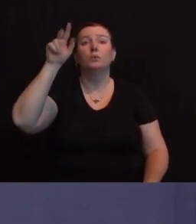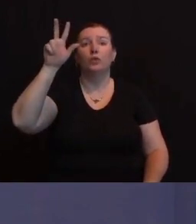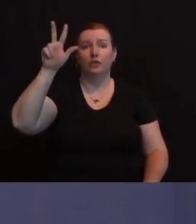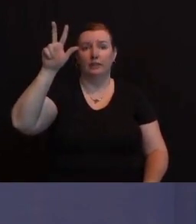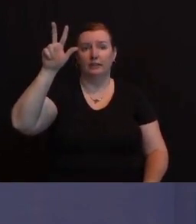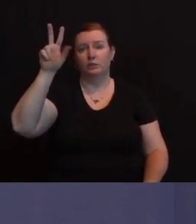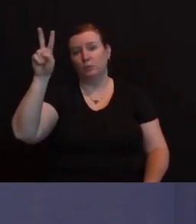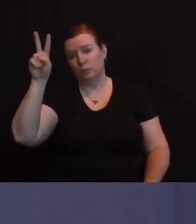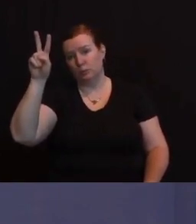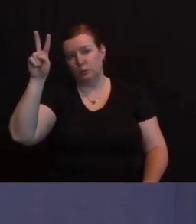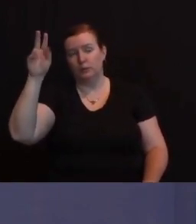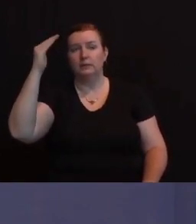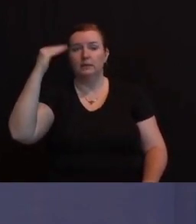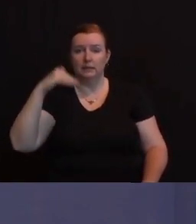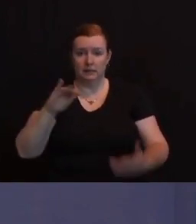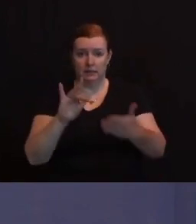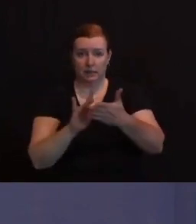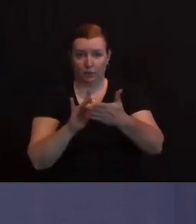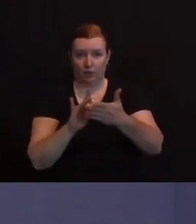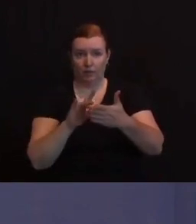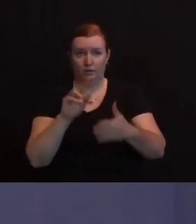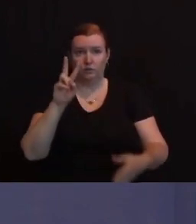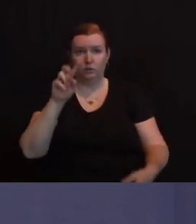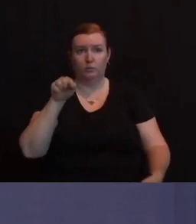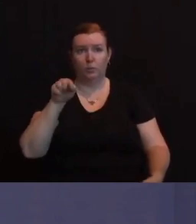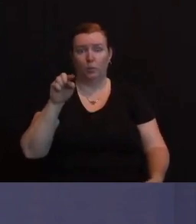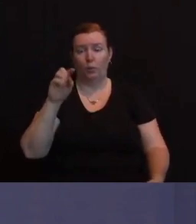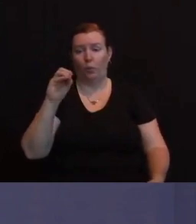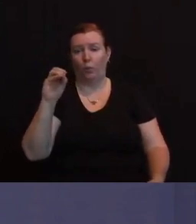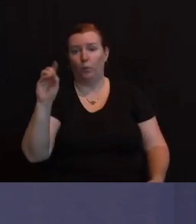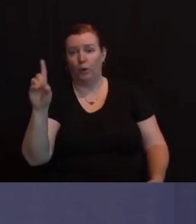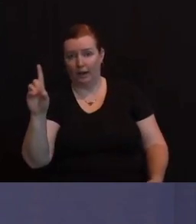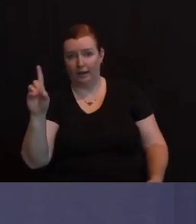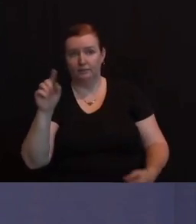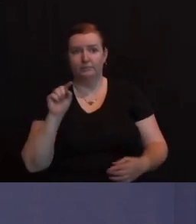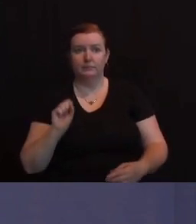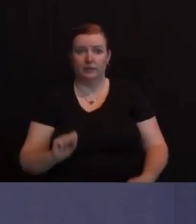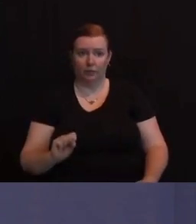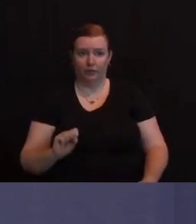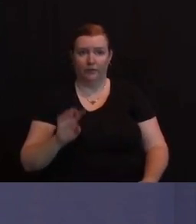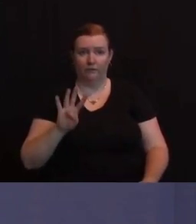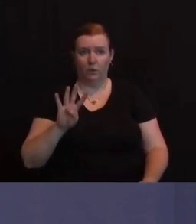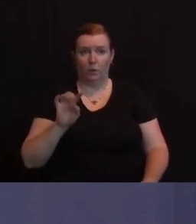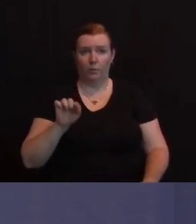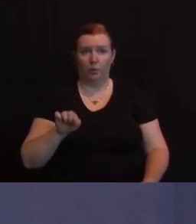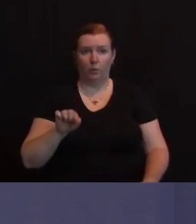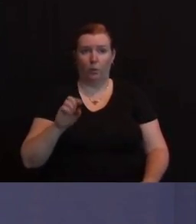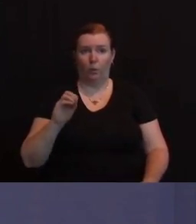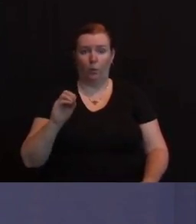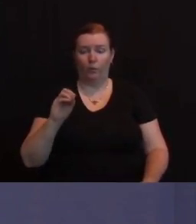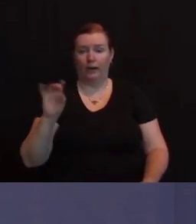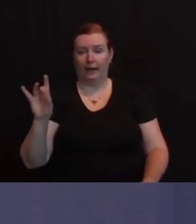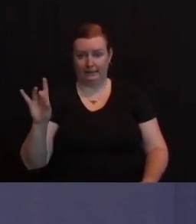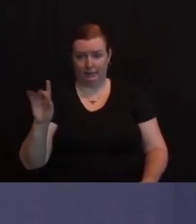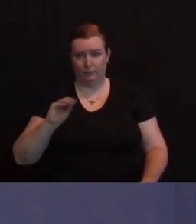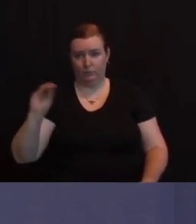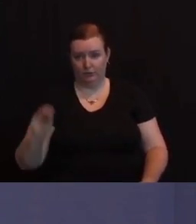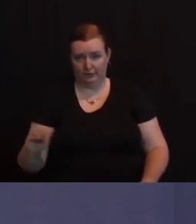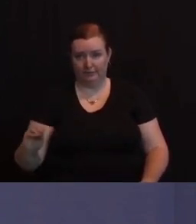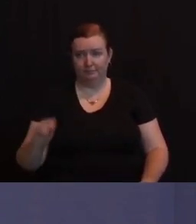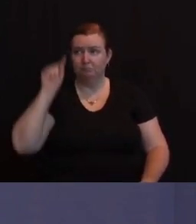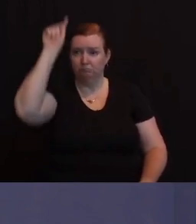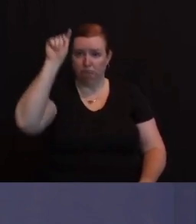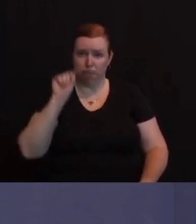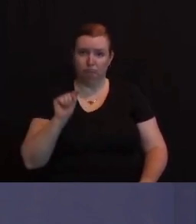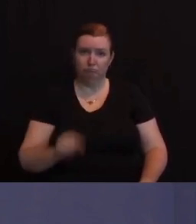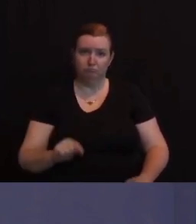part 2.01, and the south 4.08. So that concludes my daily report. Stay connected, stay